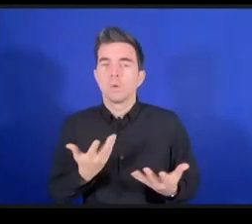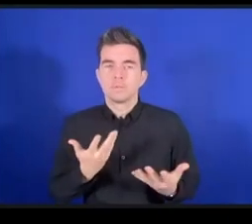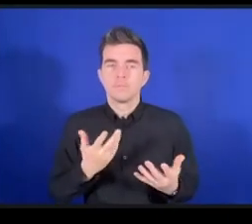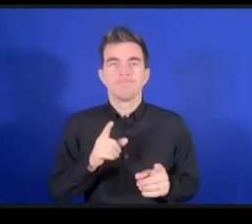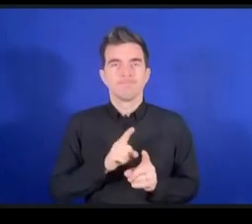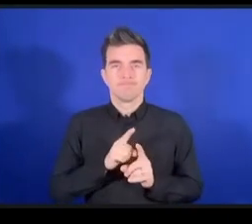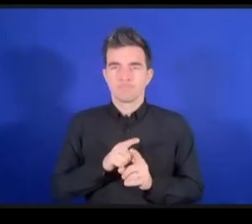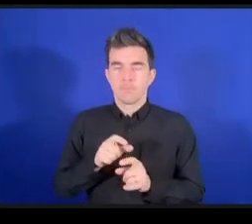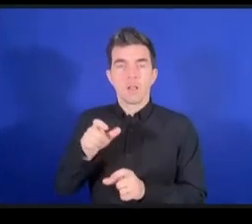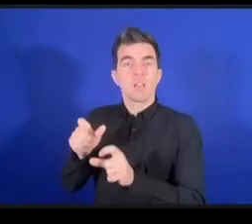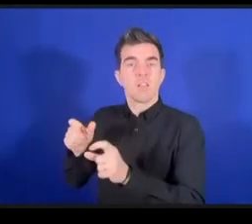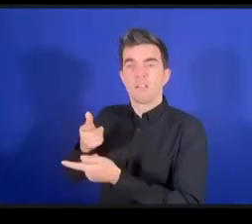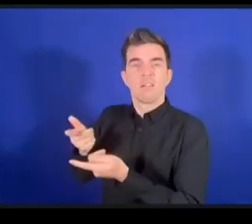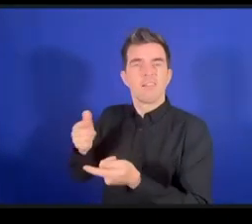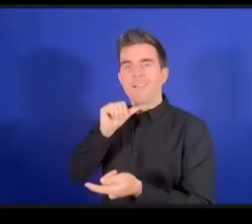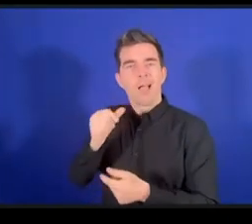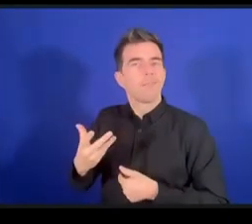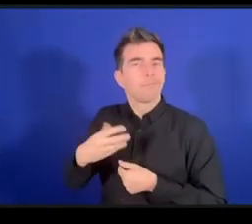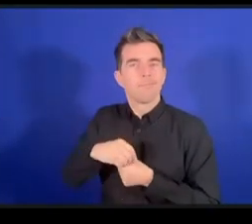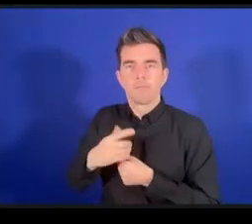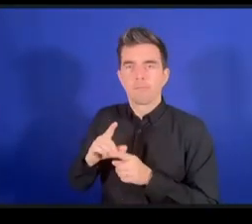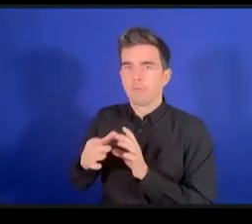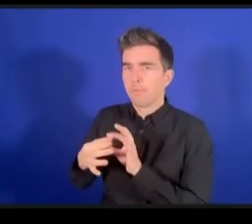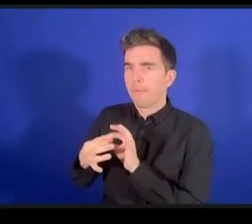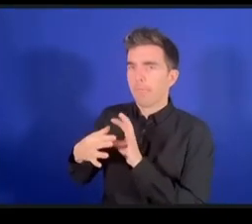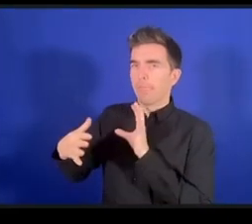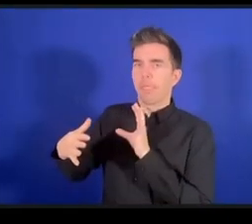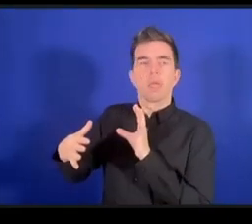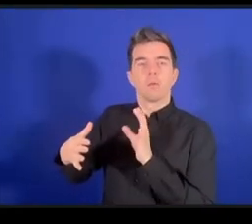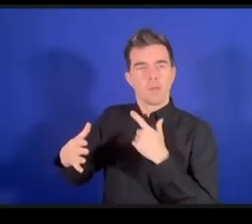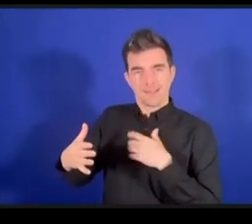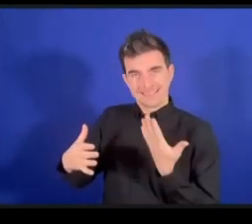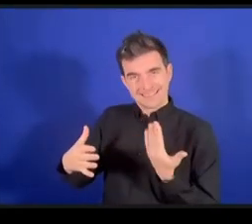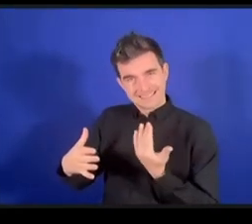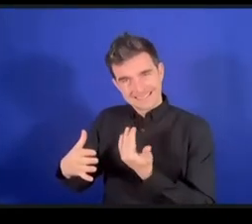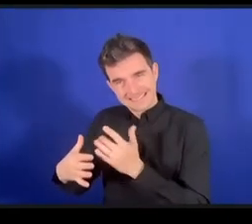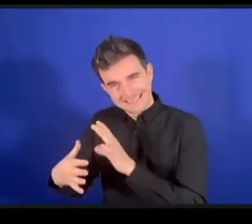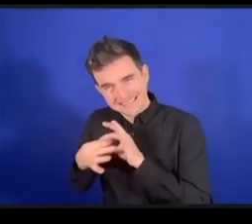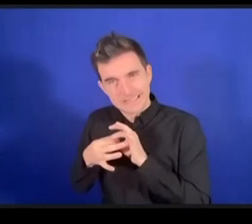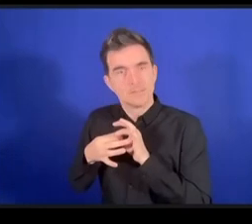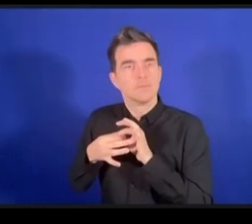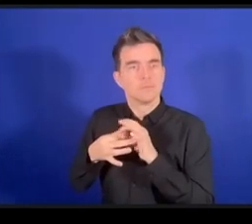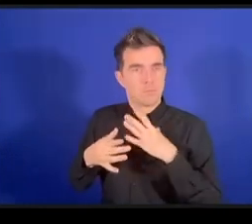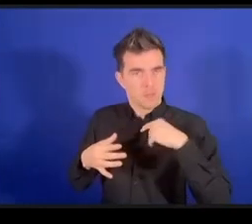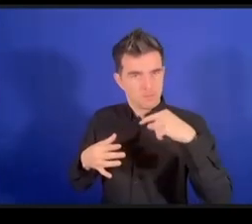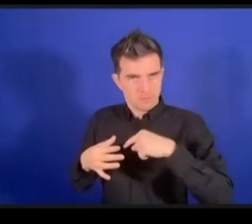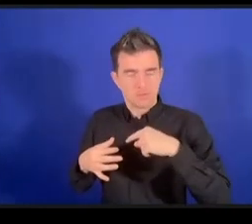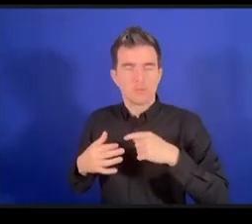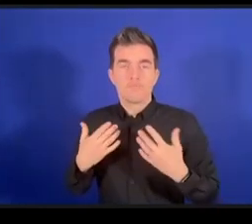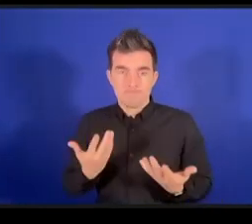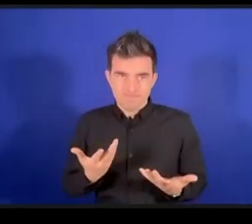not, it's the discussion about 2.7 billion or whatever the number we